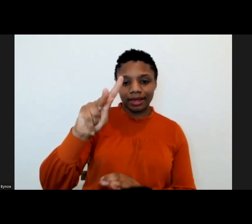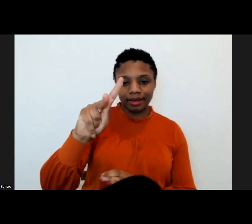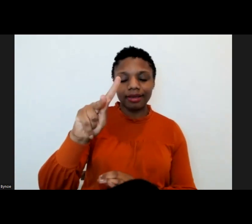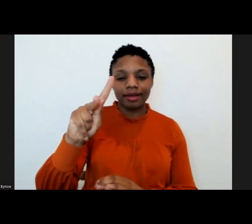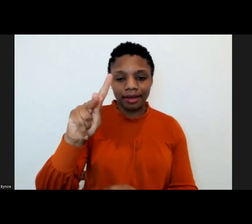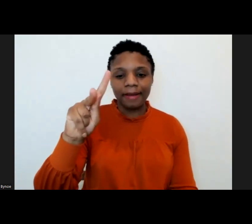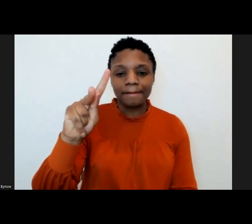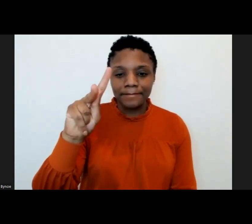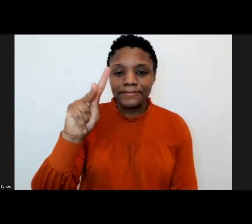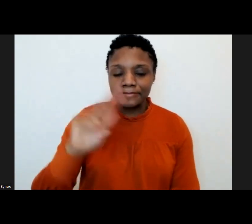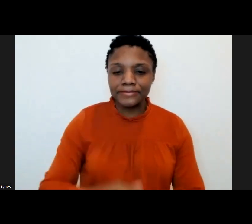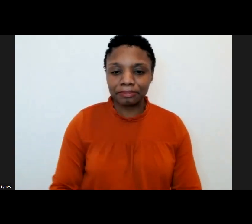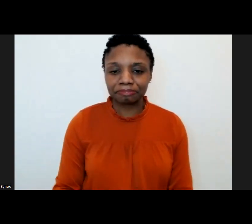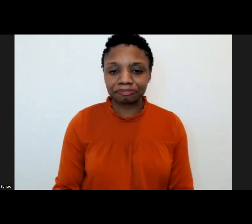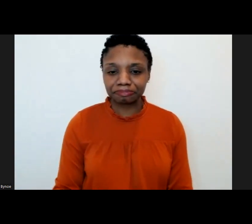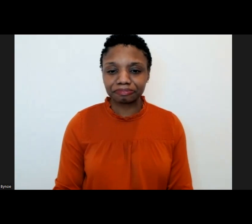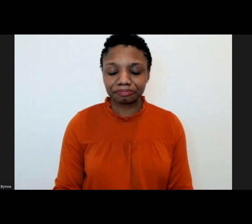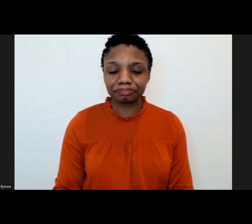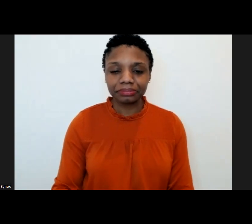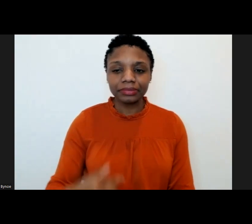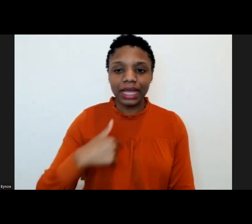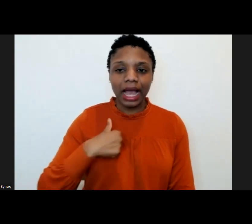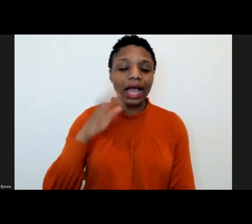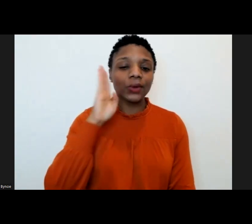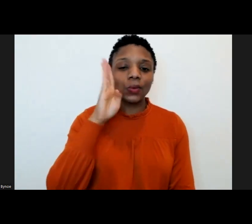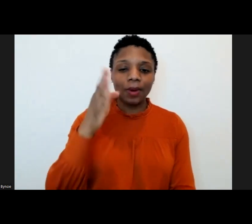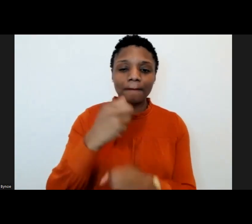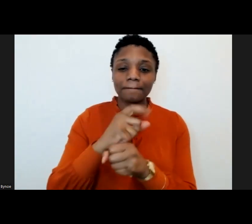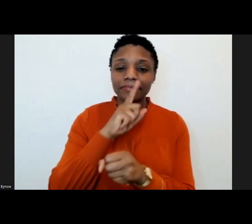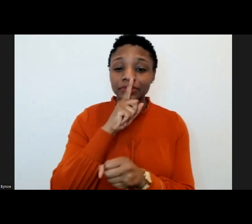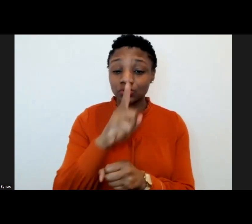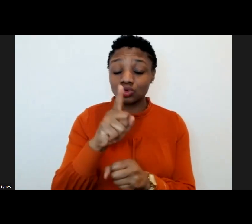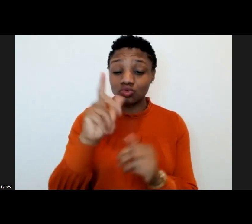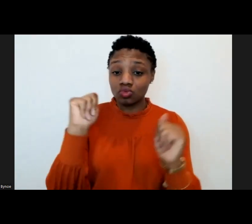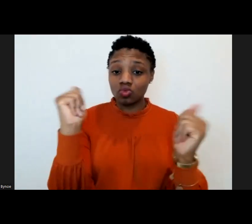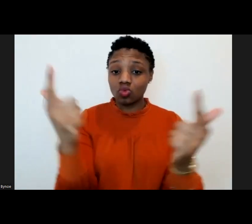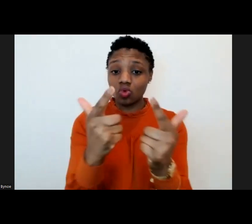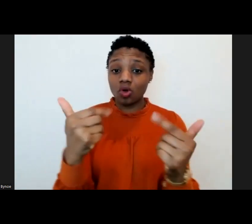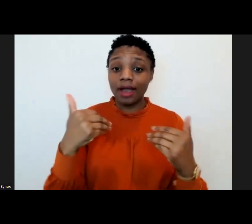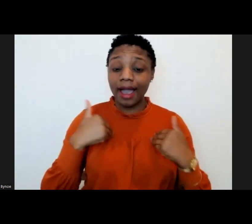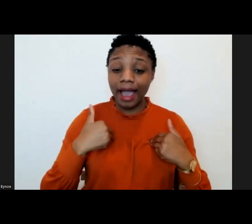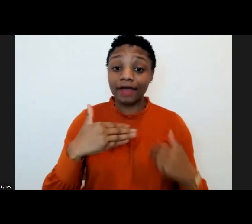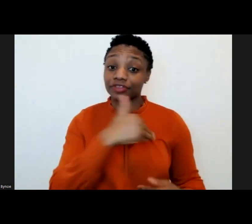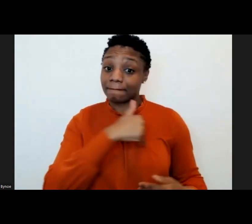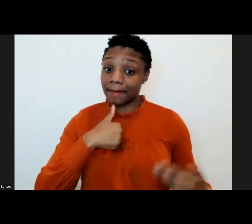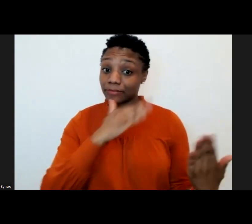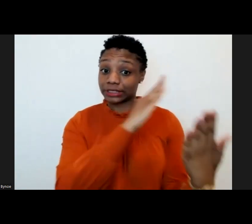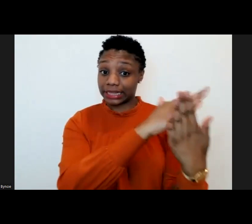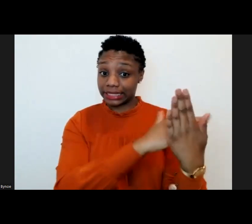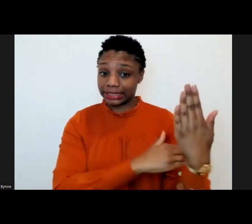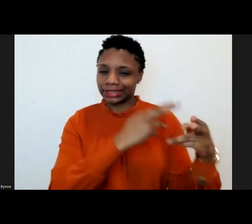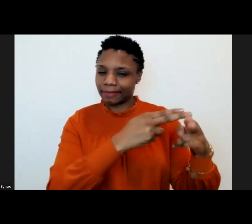link. I will actually, I can make sure that everyone has the list of commission members and contact